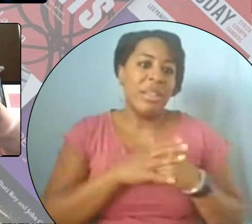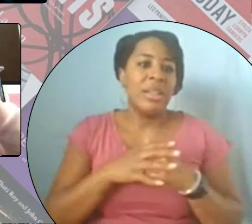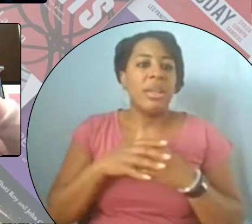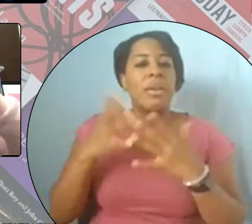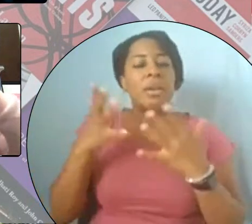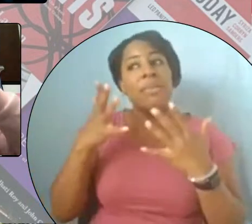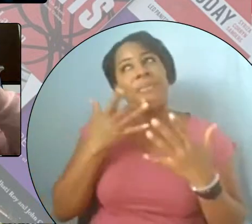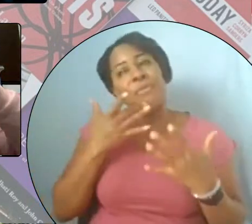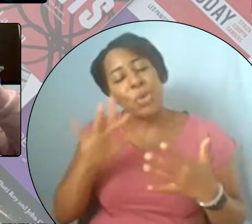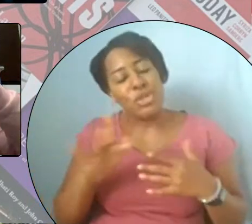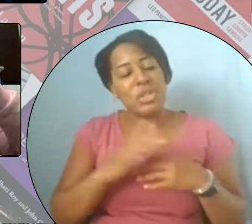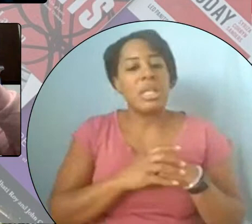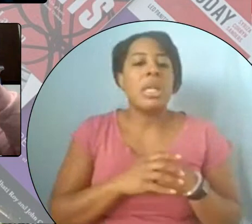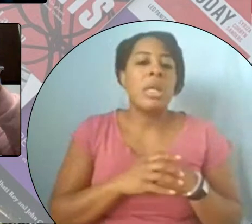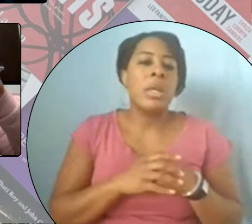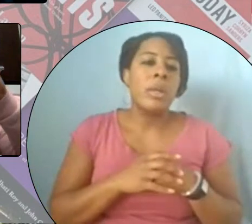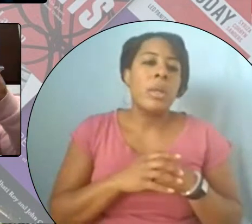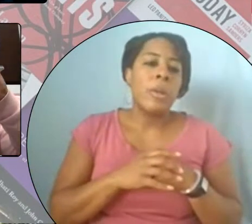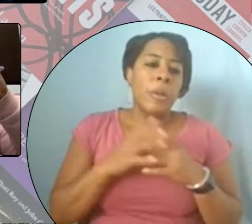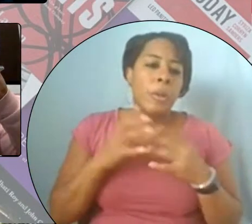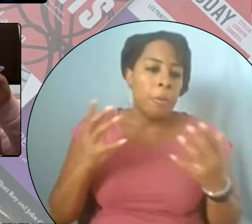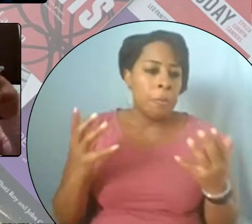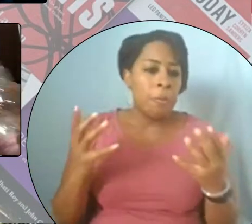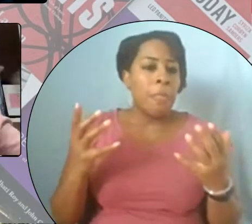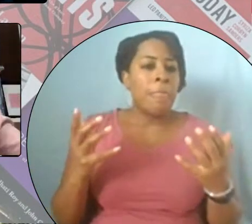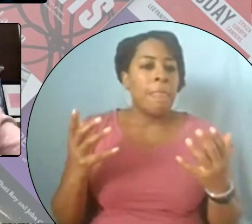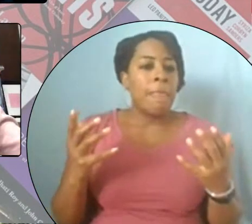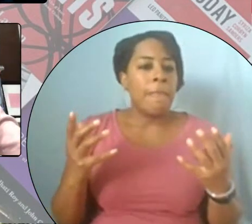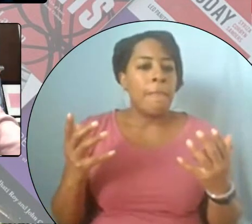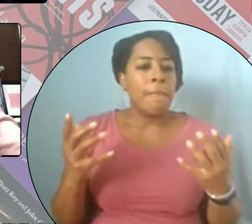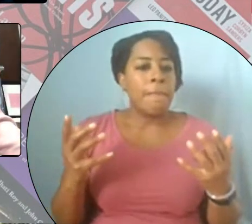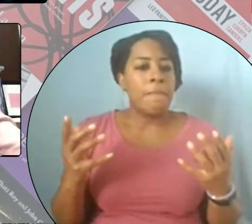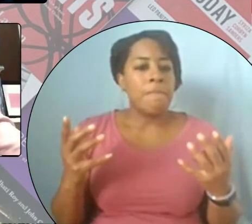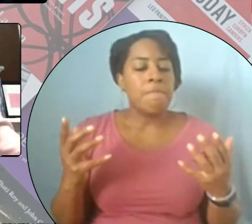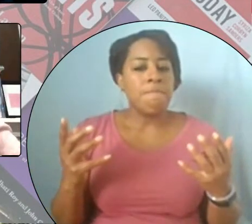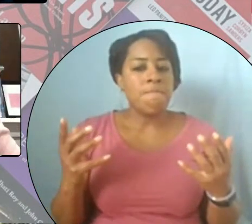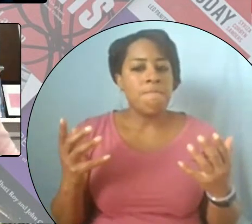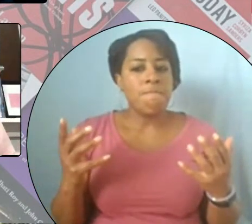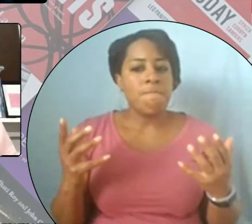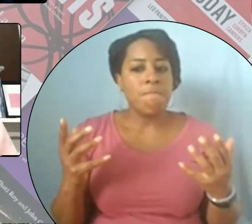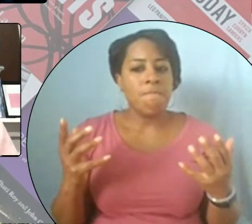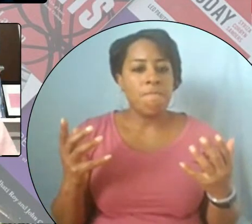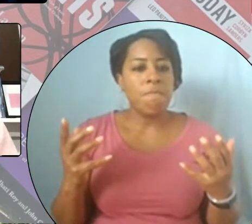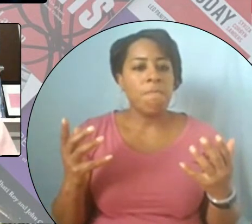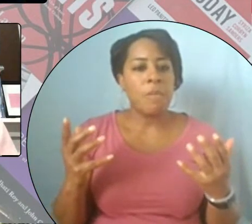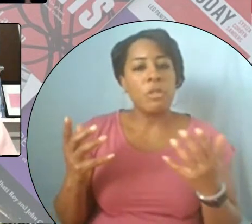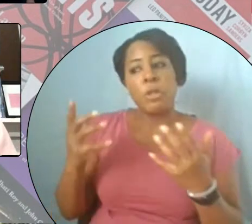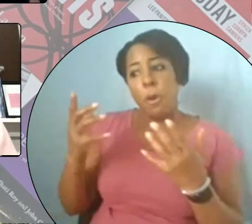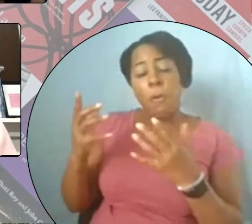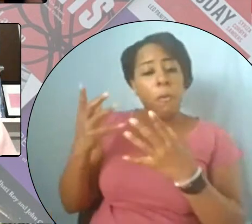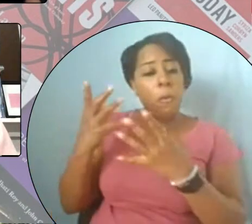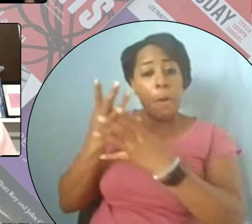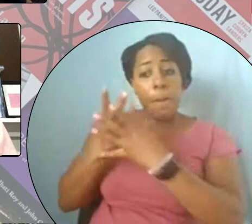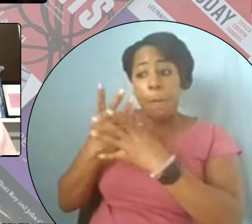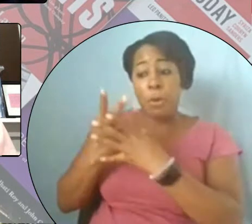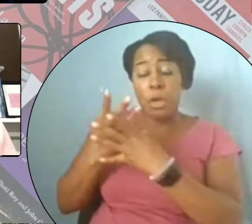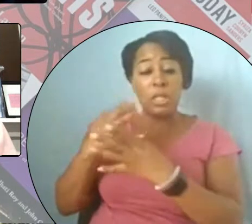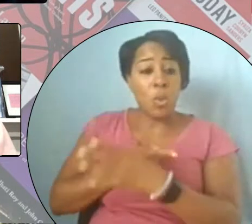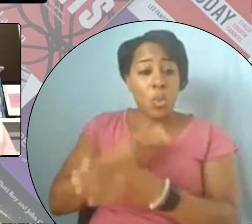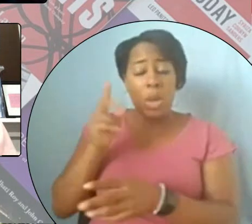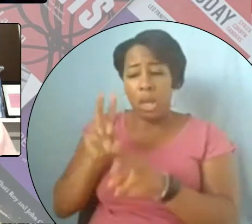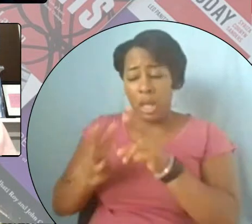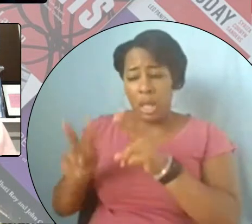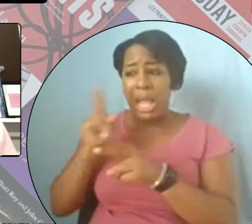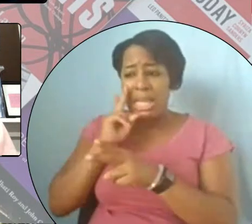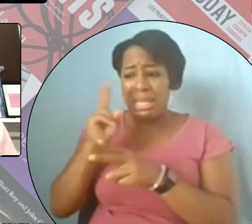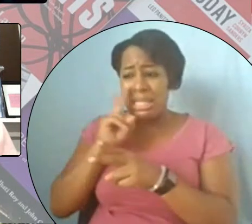Unfortunately. So when we look at who's being let out of the institutions, they would be released